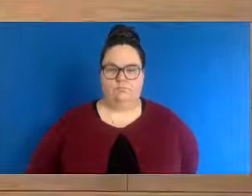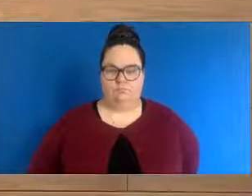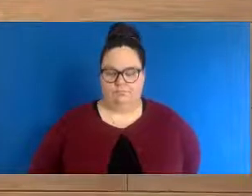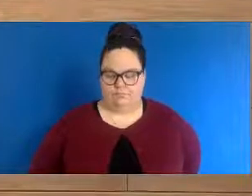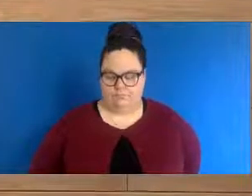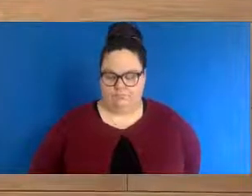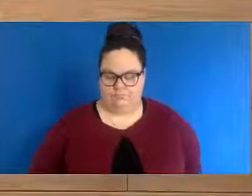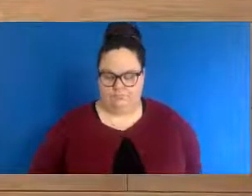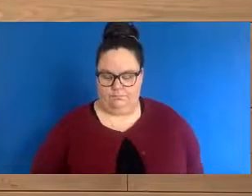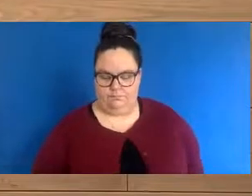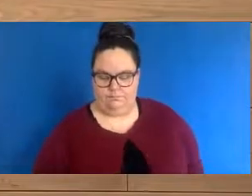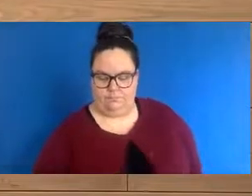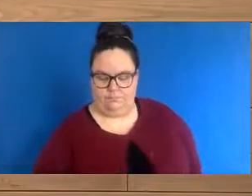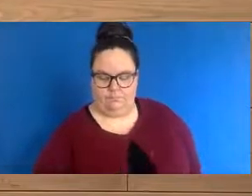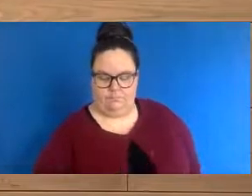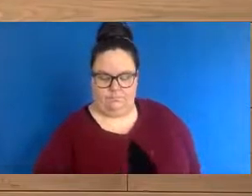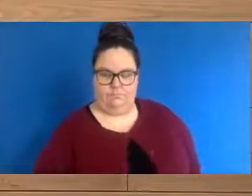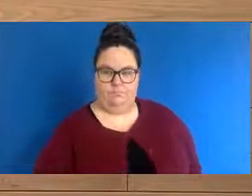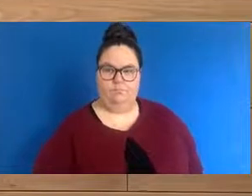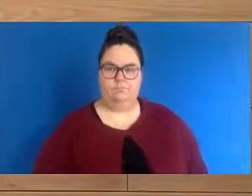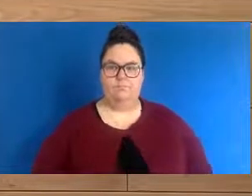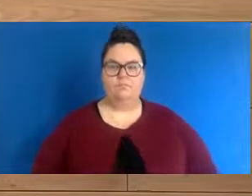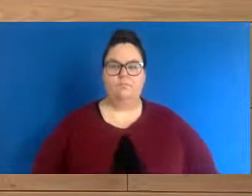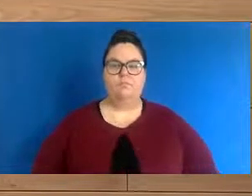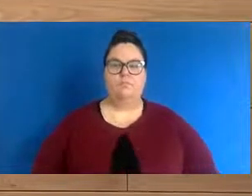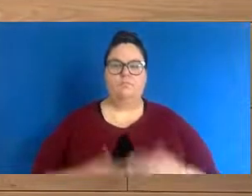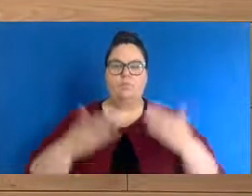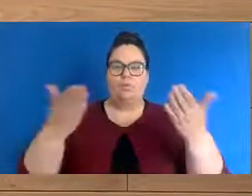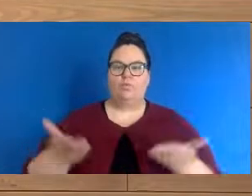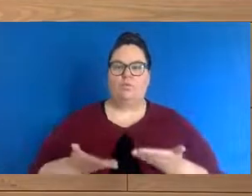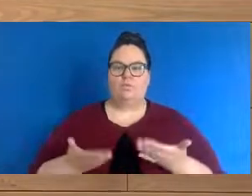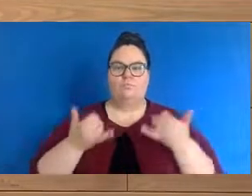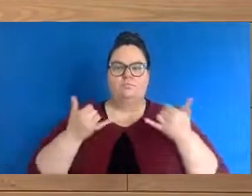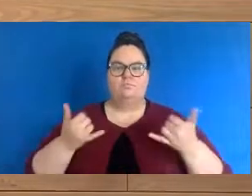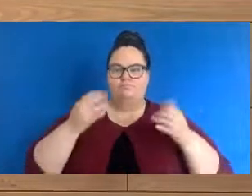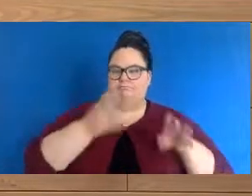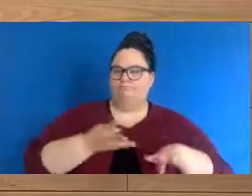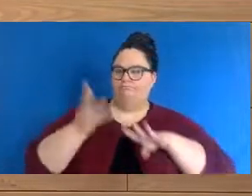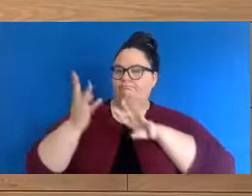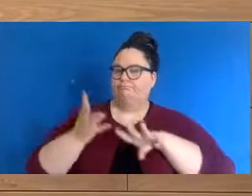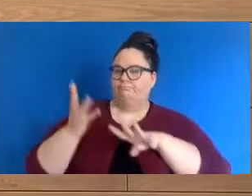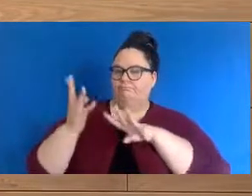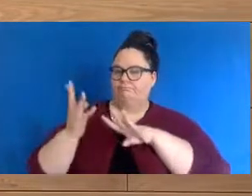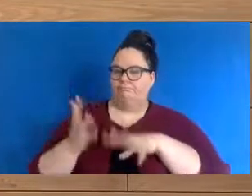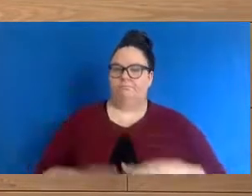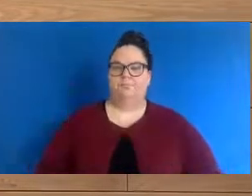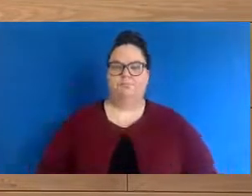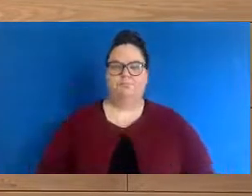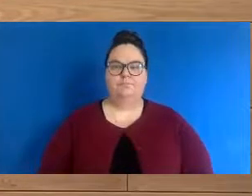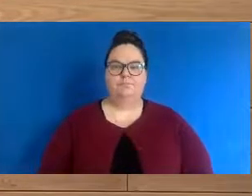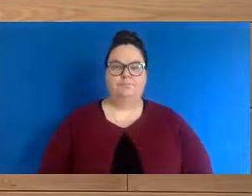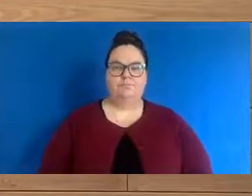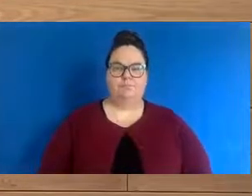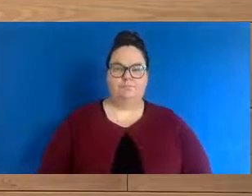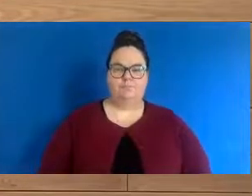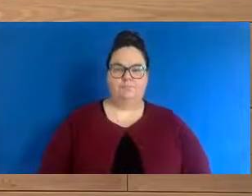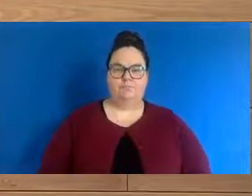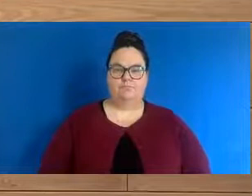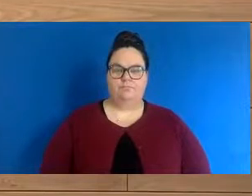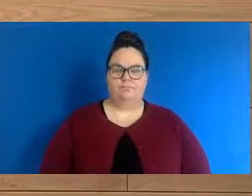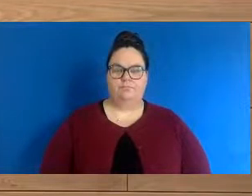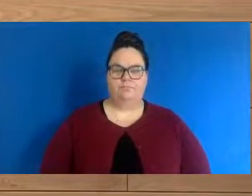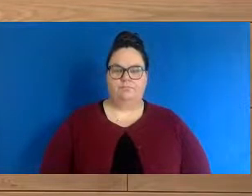today's briefing. Bonjour tout le monde et bienvenue. Welcome everyone and welcome to today's update